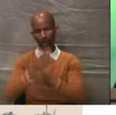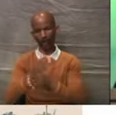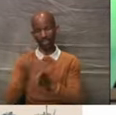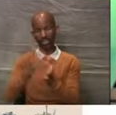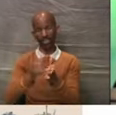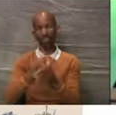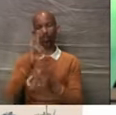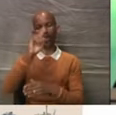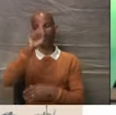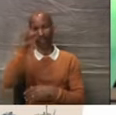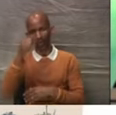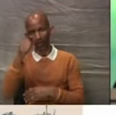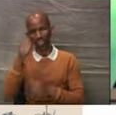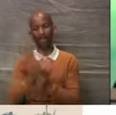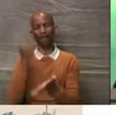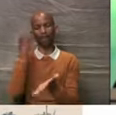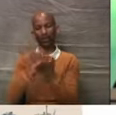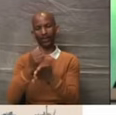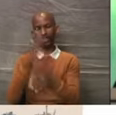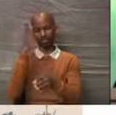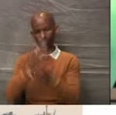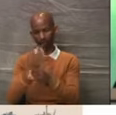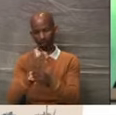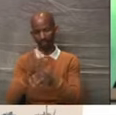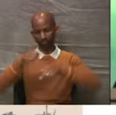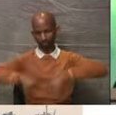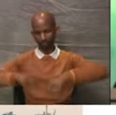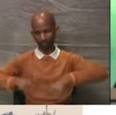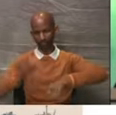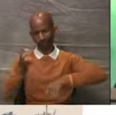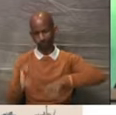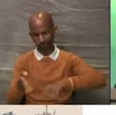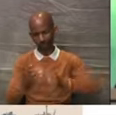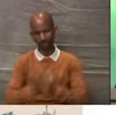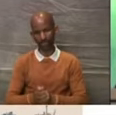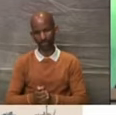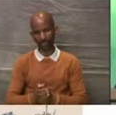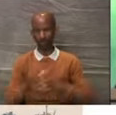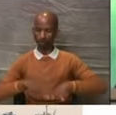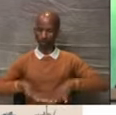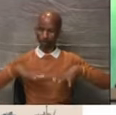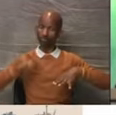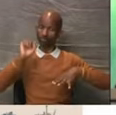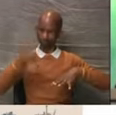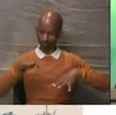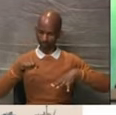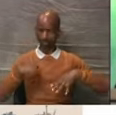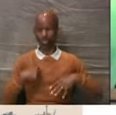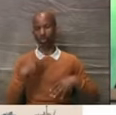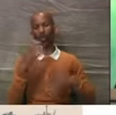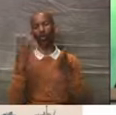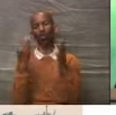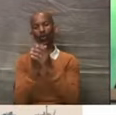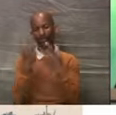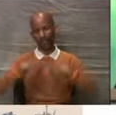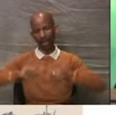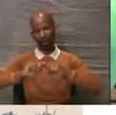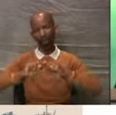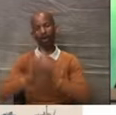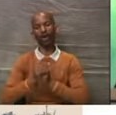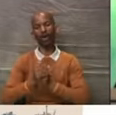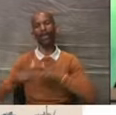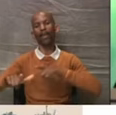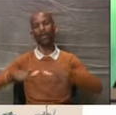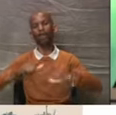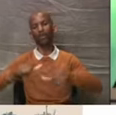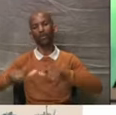over 1,000 permanent jobs during construction. We are proud, together with our